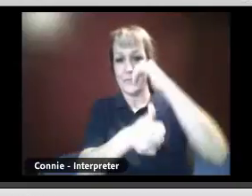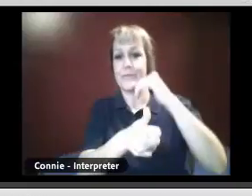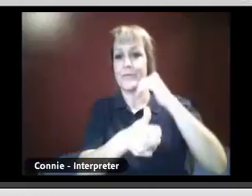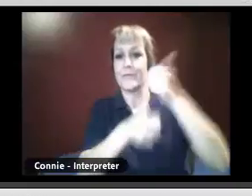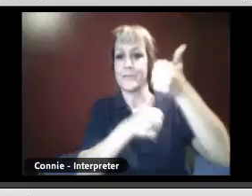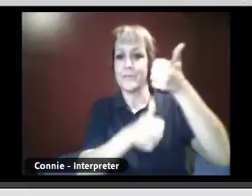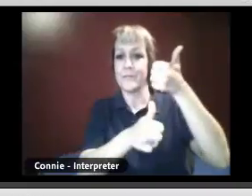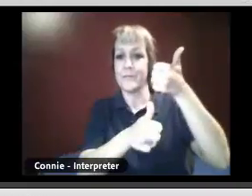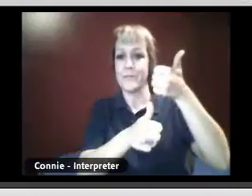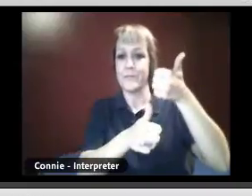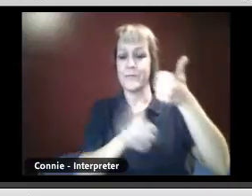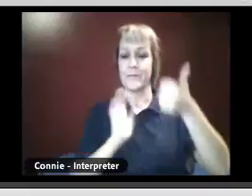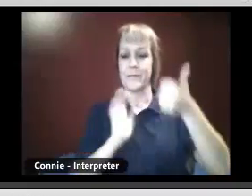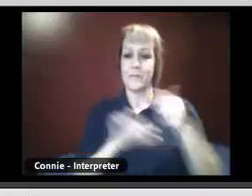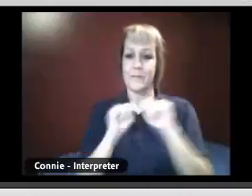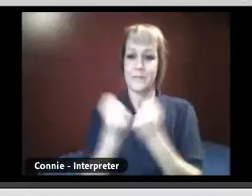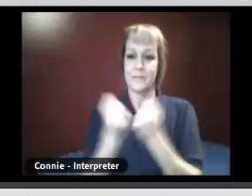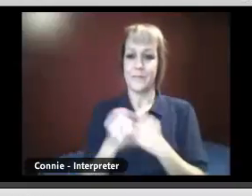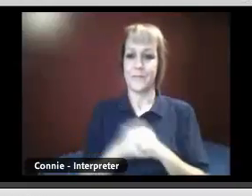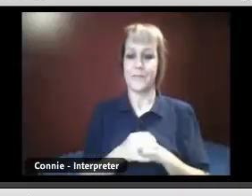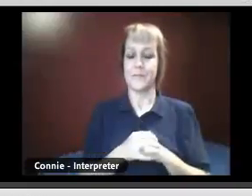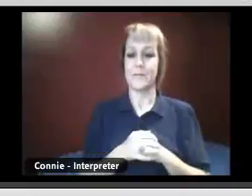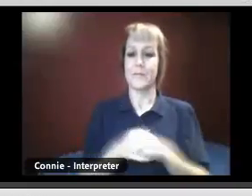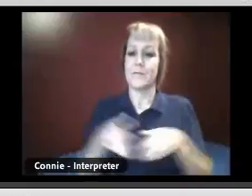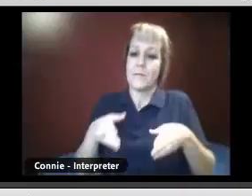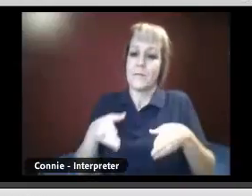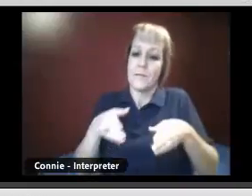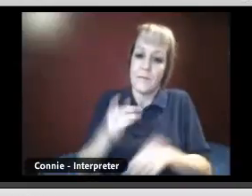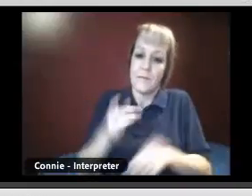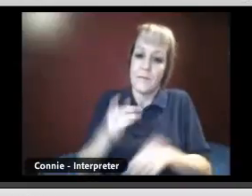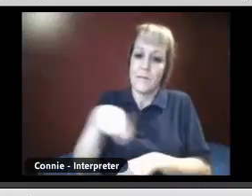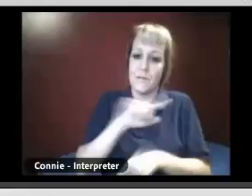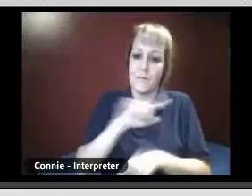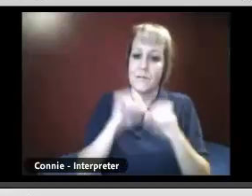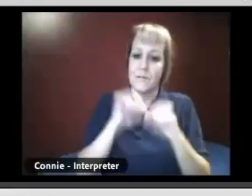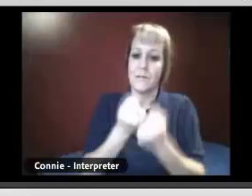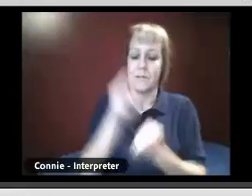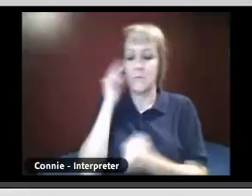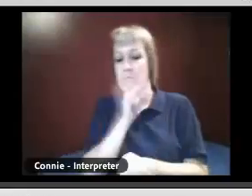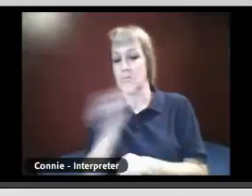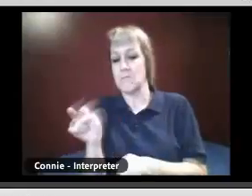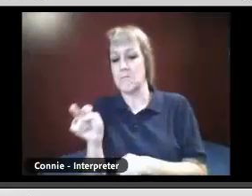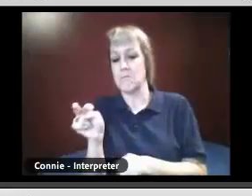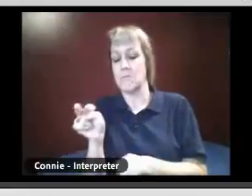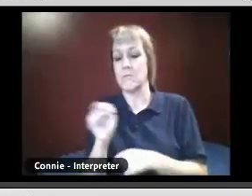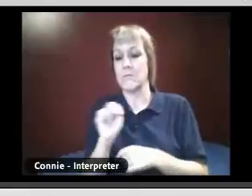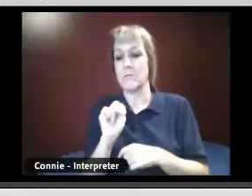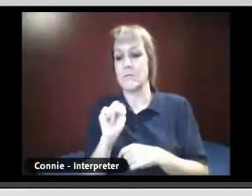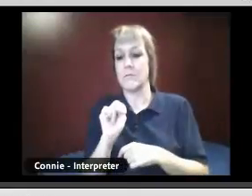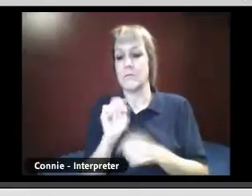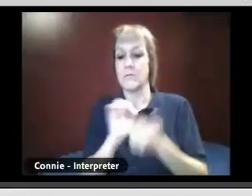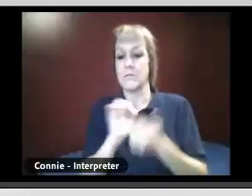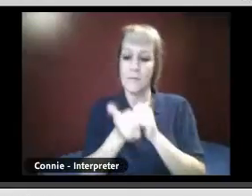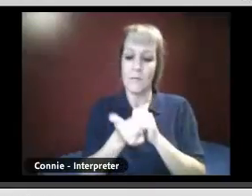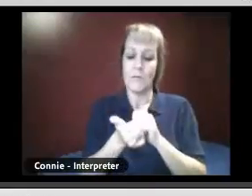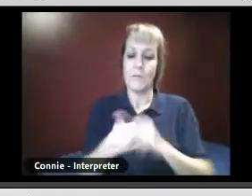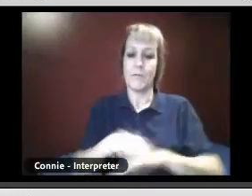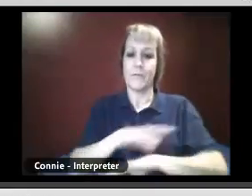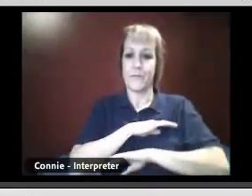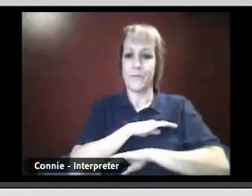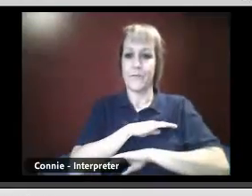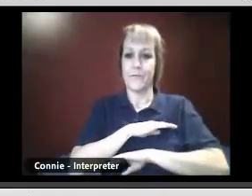within our teams that allow them to see how they are meeting the expectations that